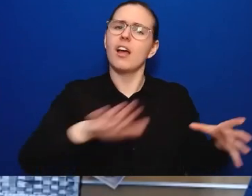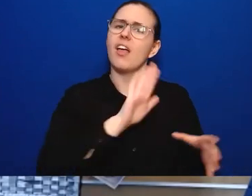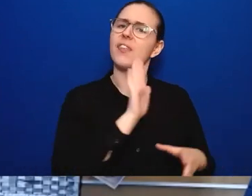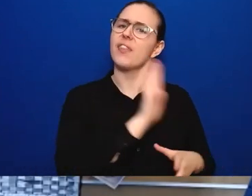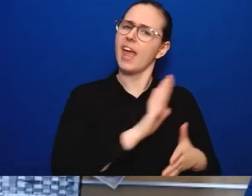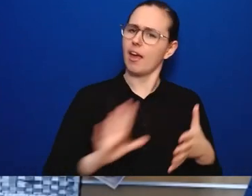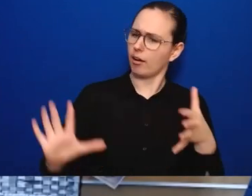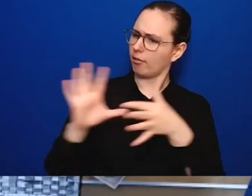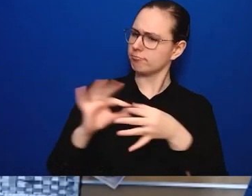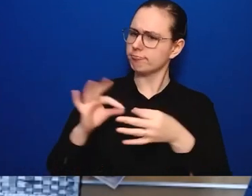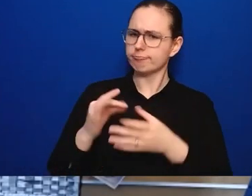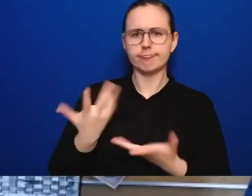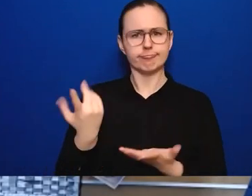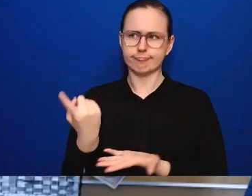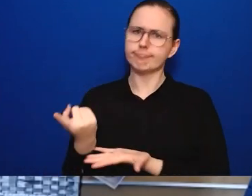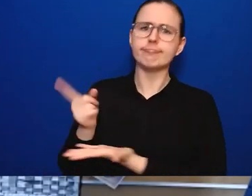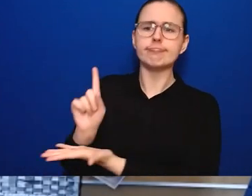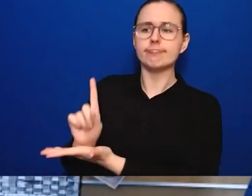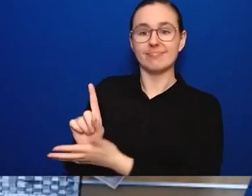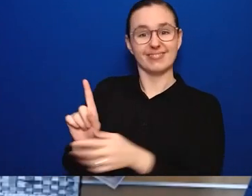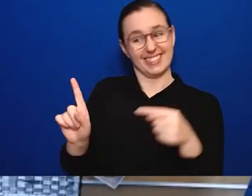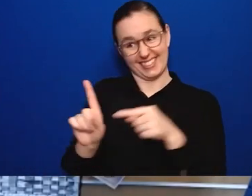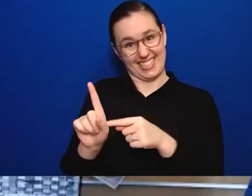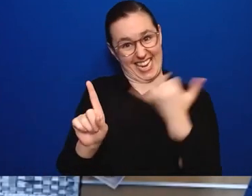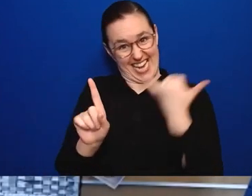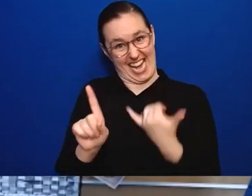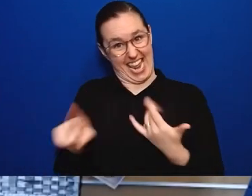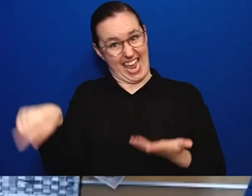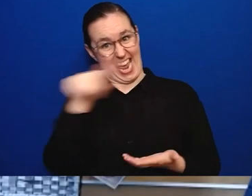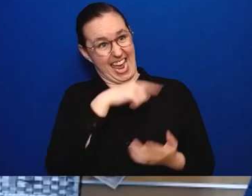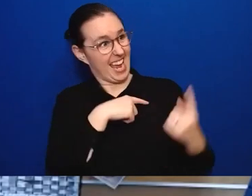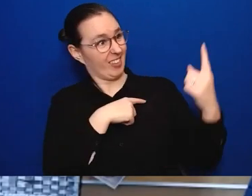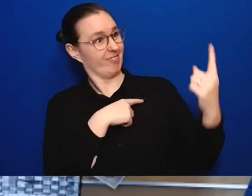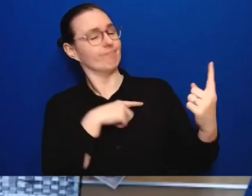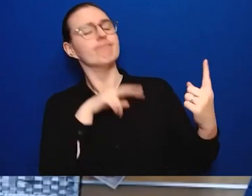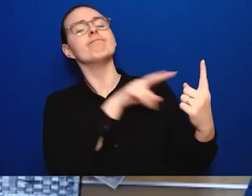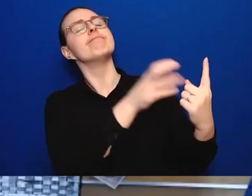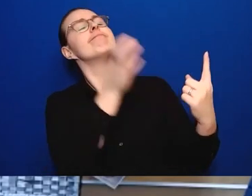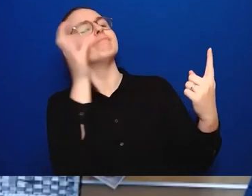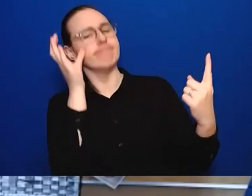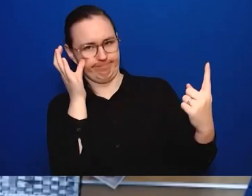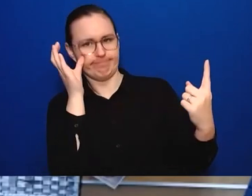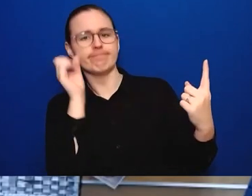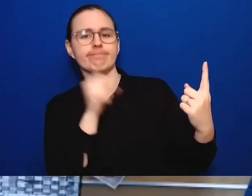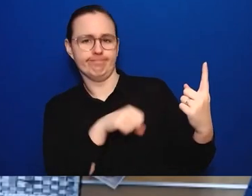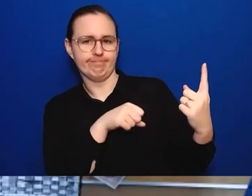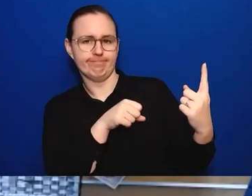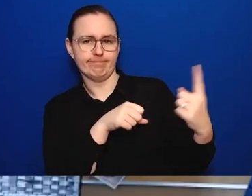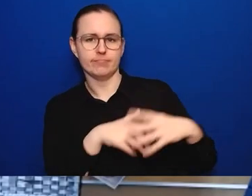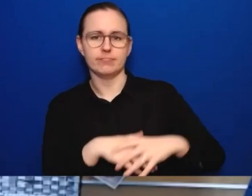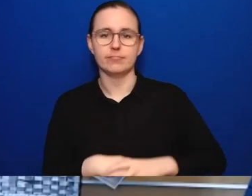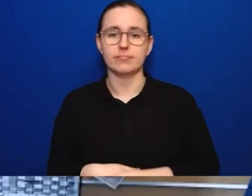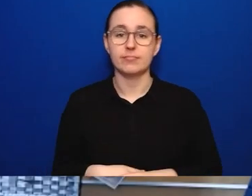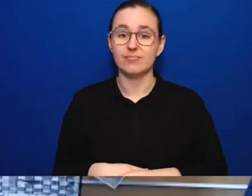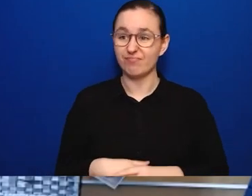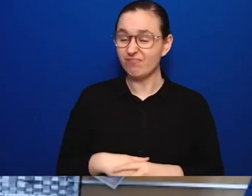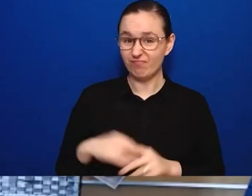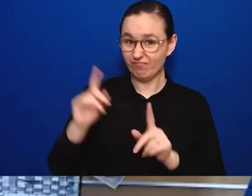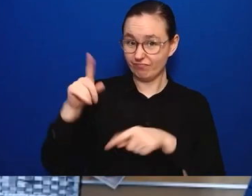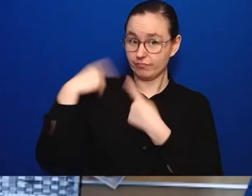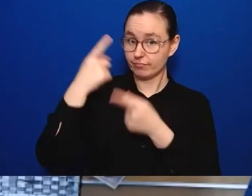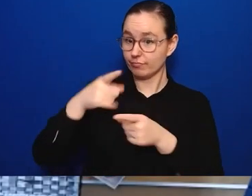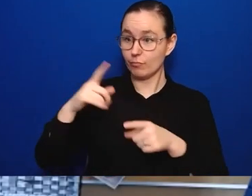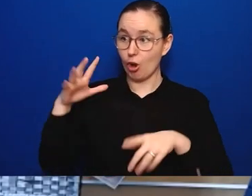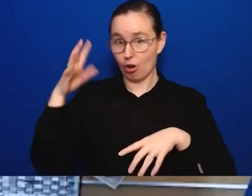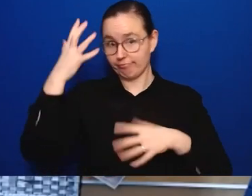support, healing, and decolonizing programs and practices. Thank you so much for the BC Association of